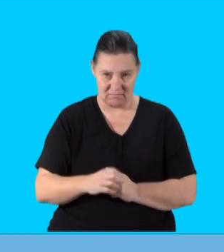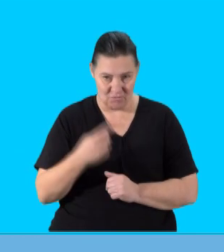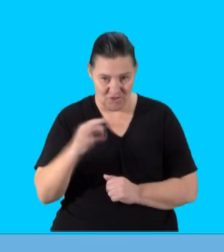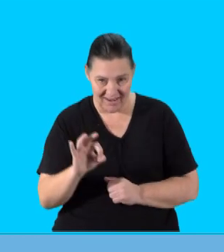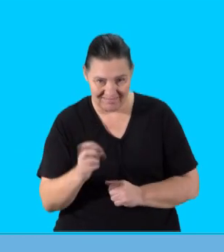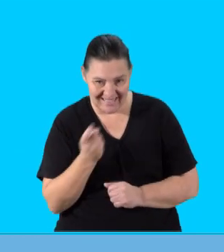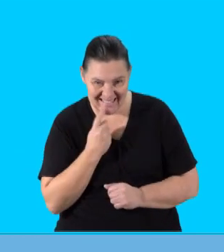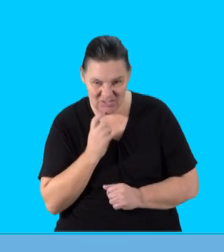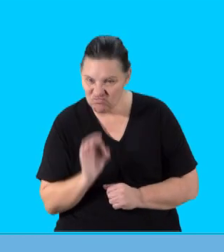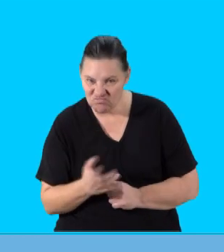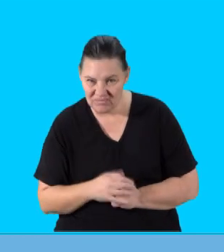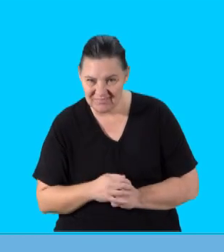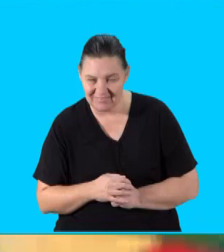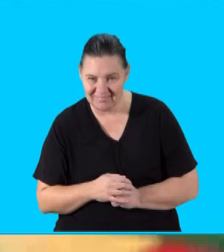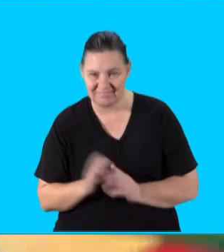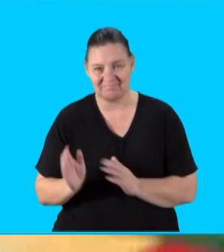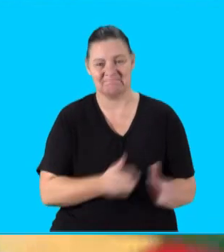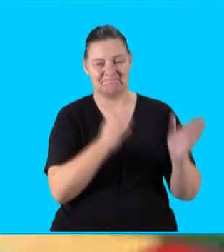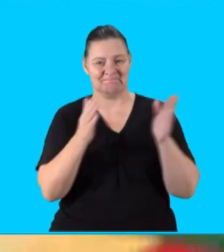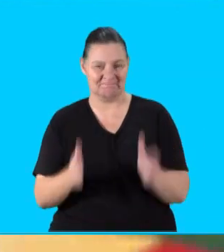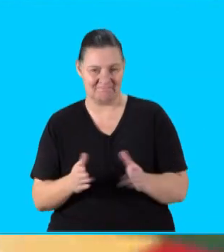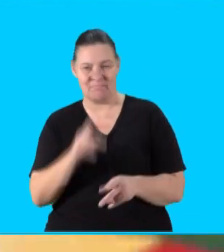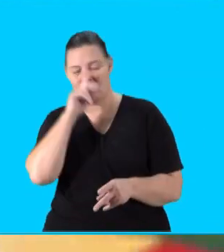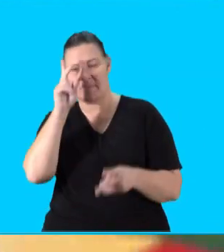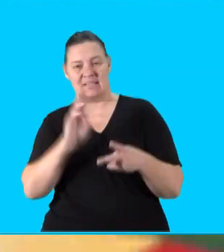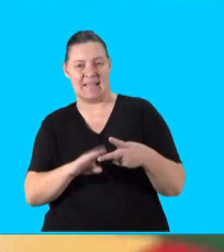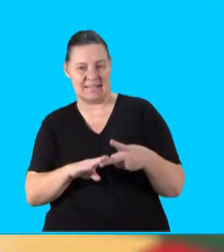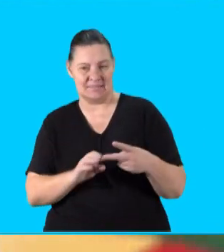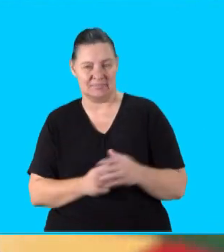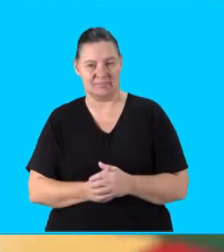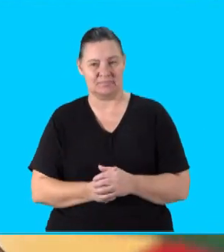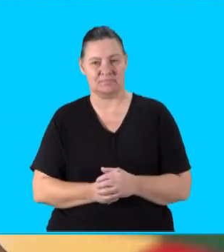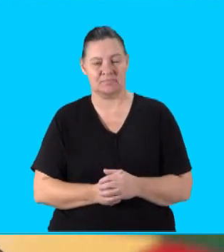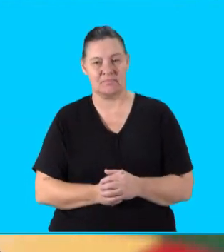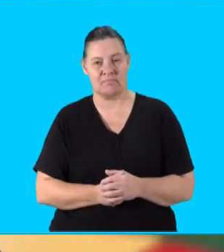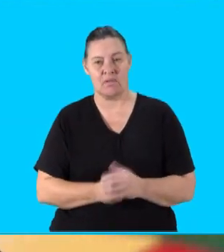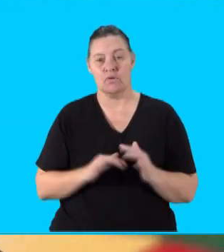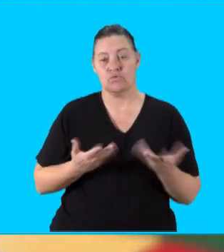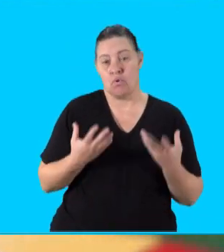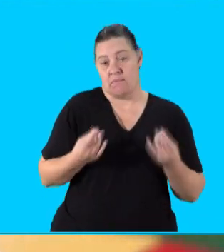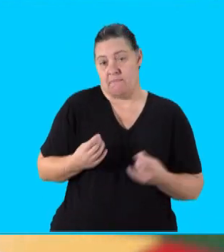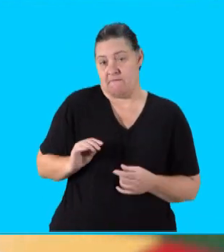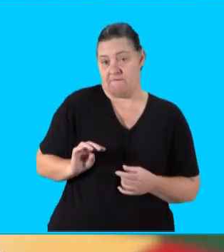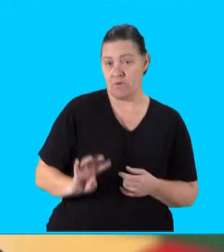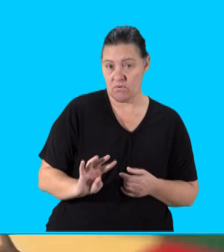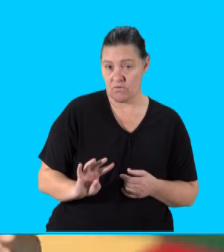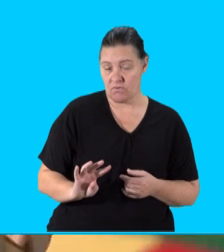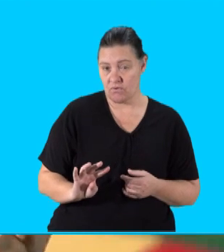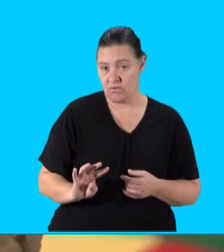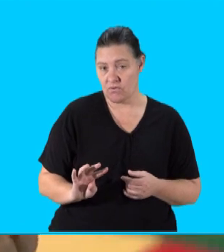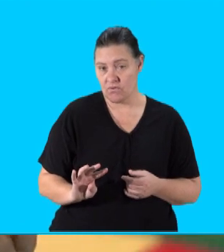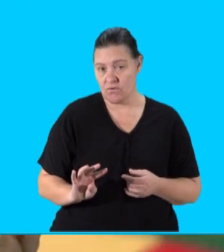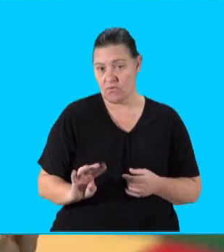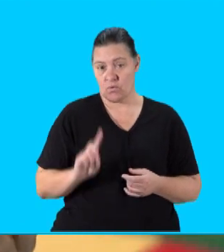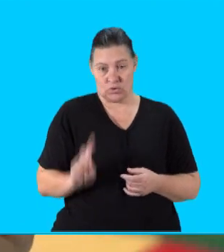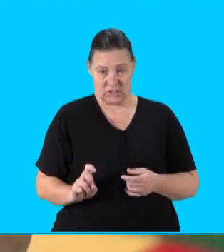That was easy enough. Let's move on and look at the second one. So number 4, we are